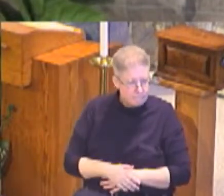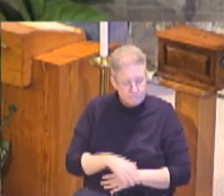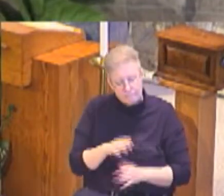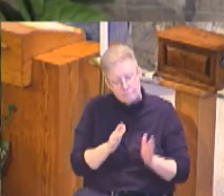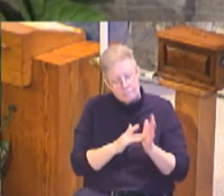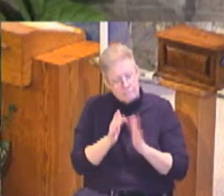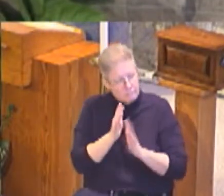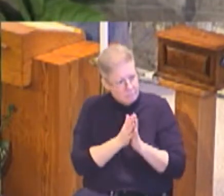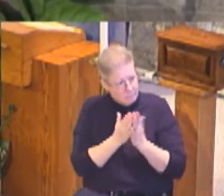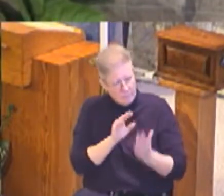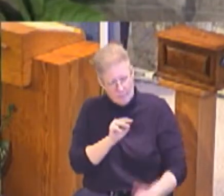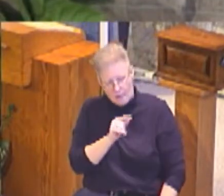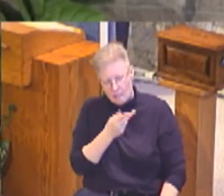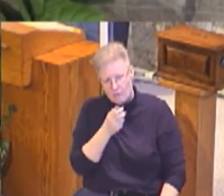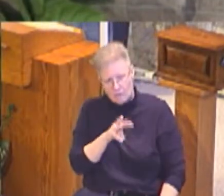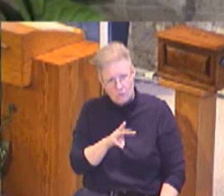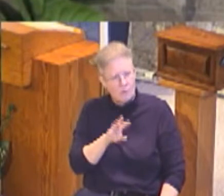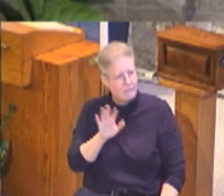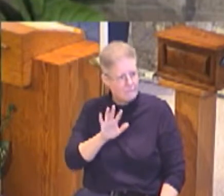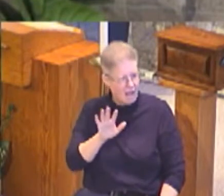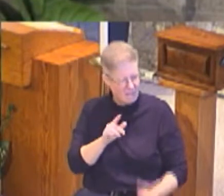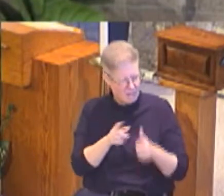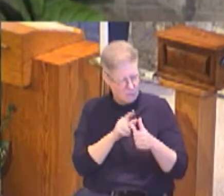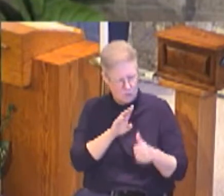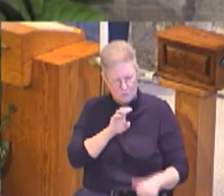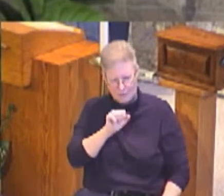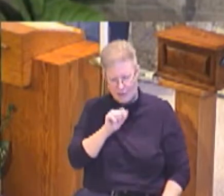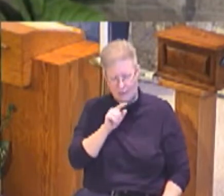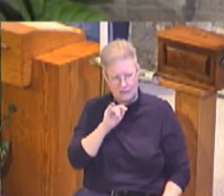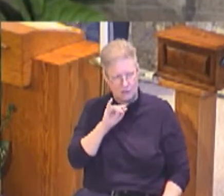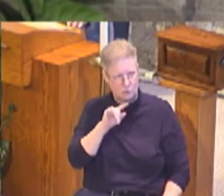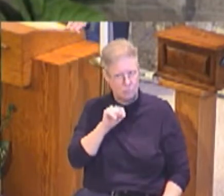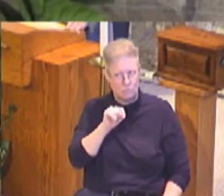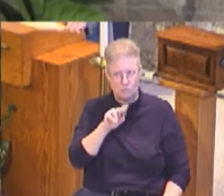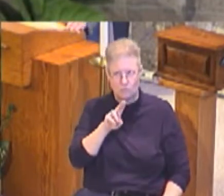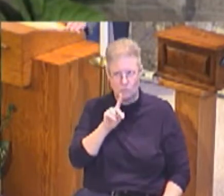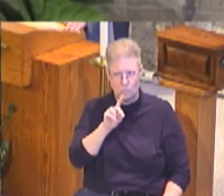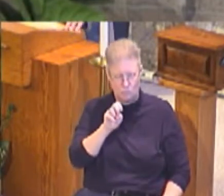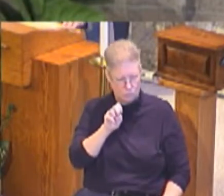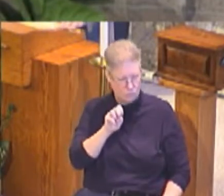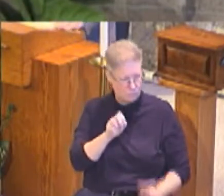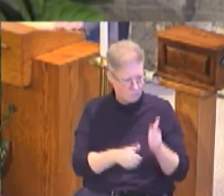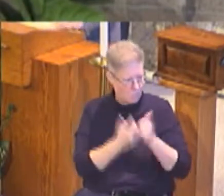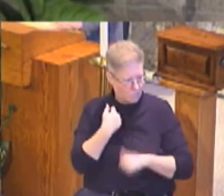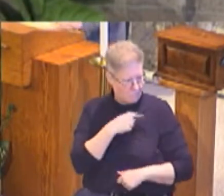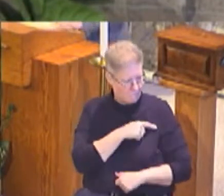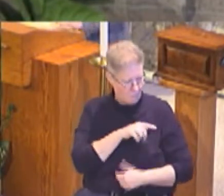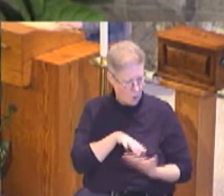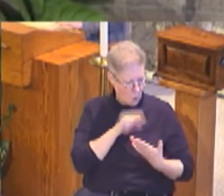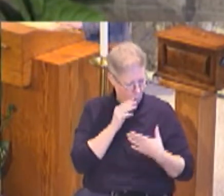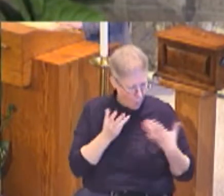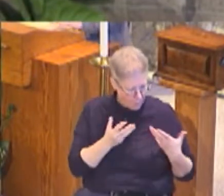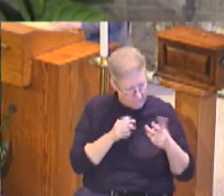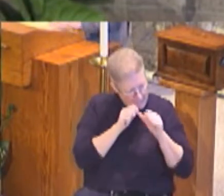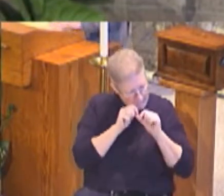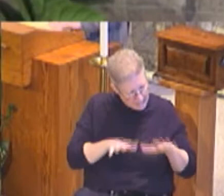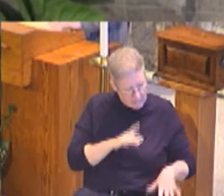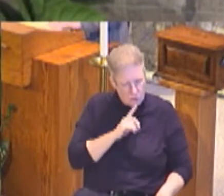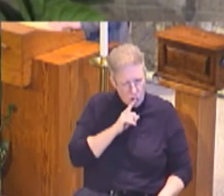5, that first beatitude, most of us learned it like this. Blessed are the poor in